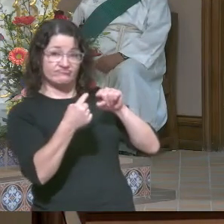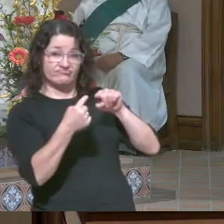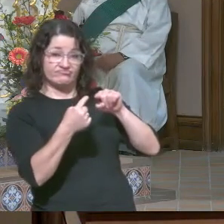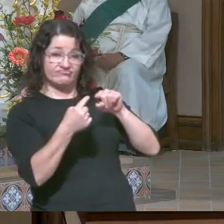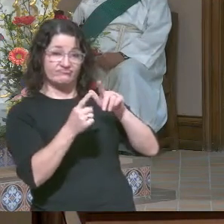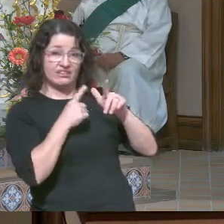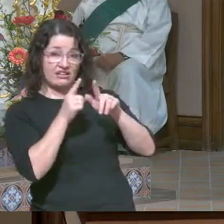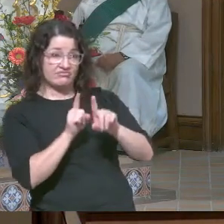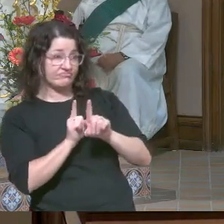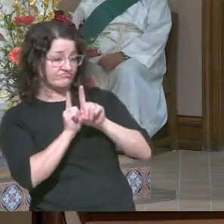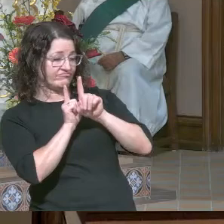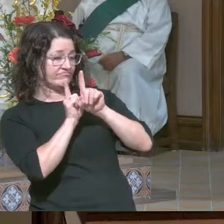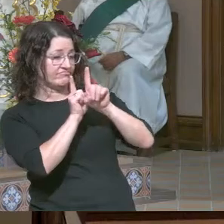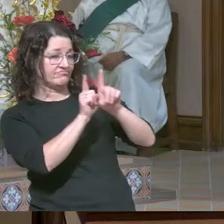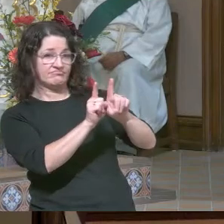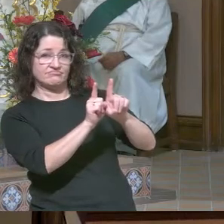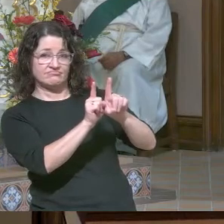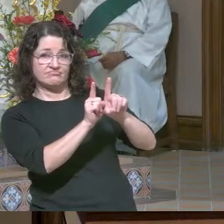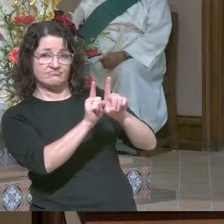follow me.